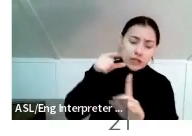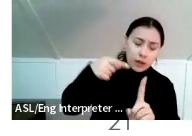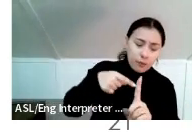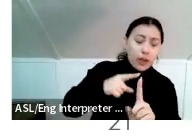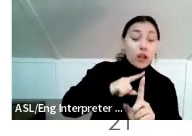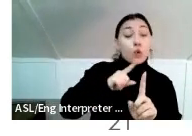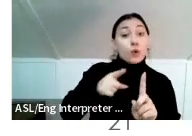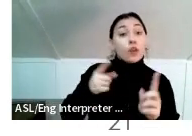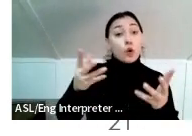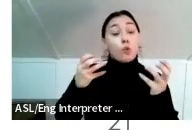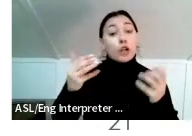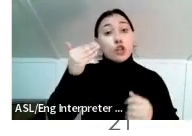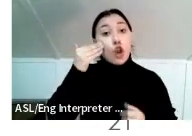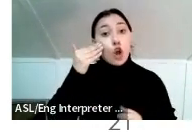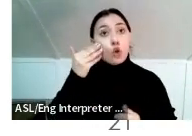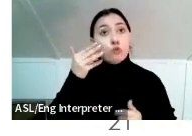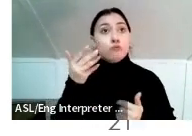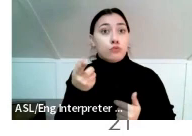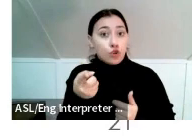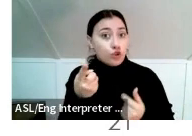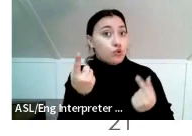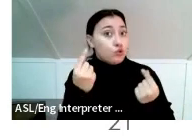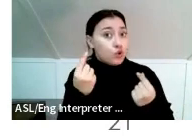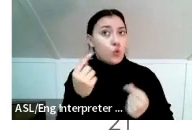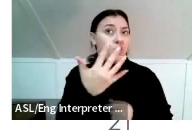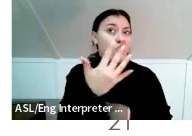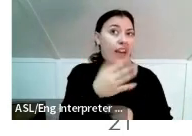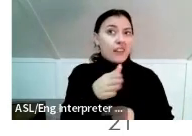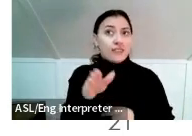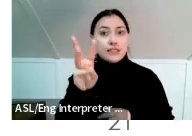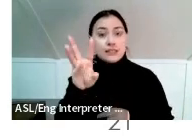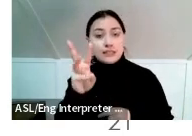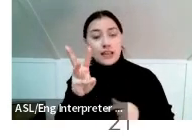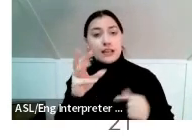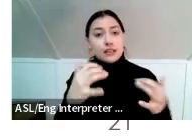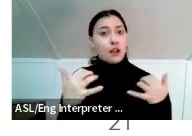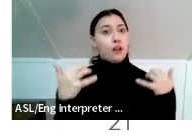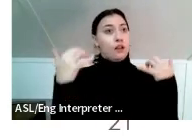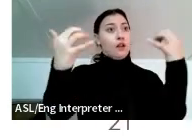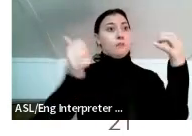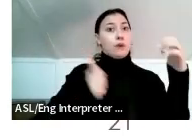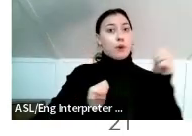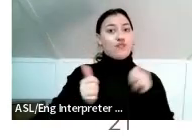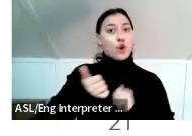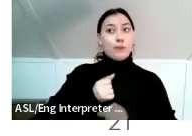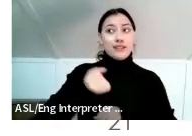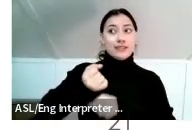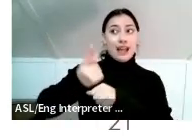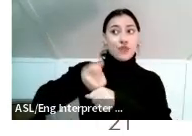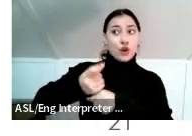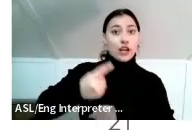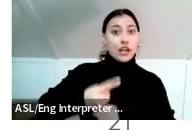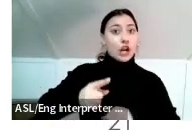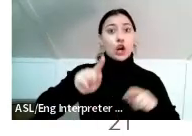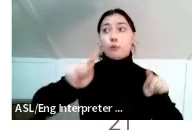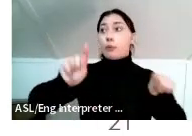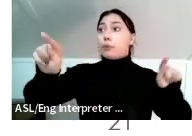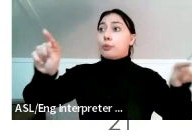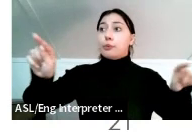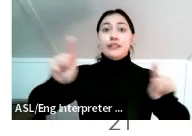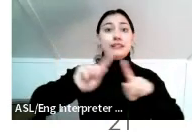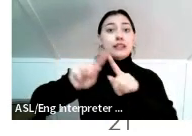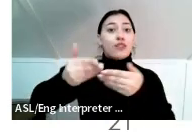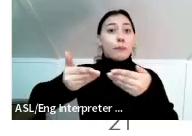is that you do 5 to 6 chamber music concerts per year in various locations, and you